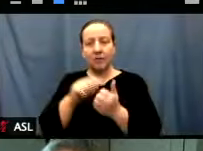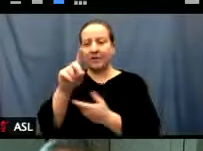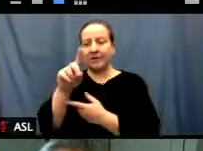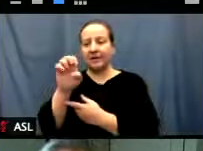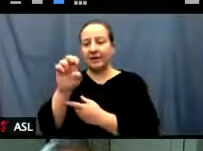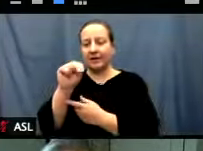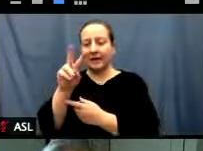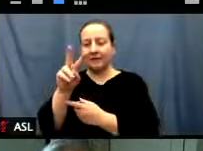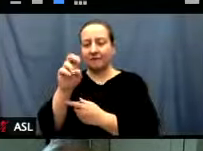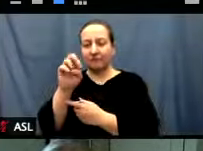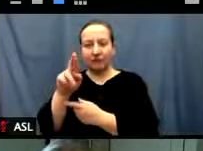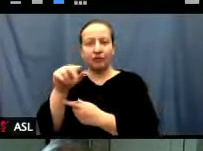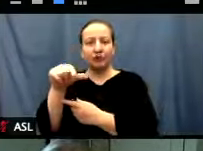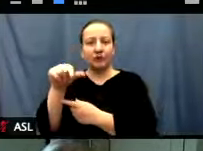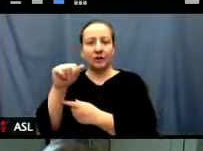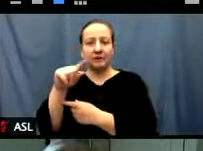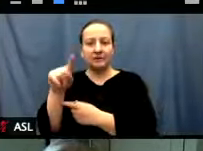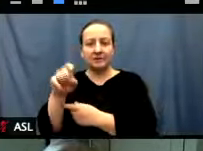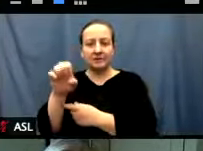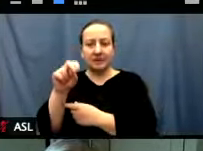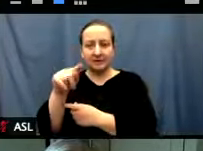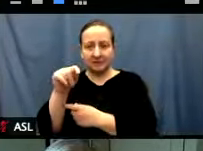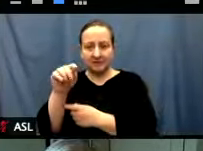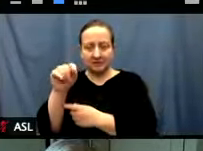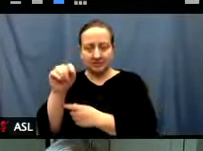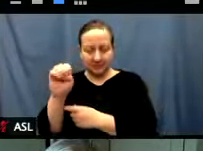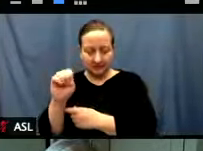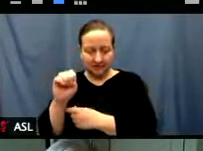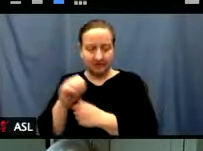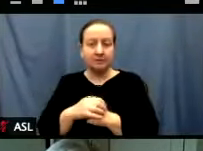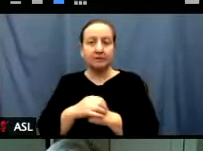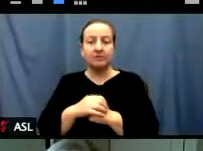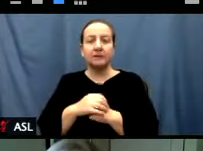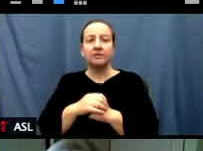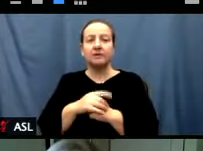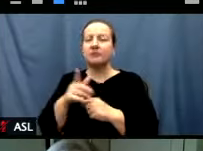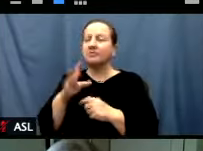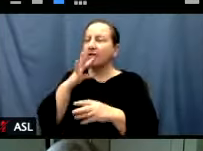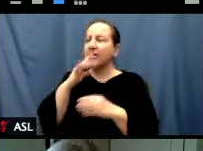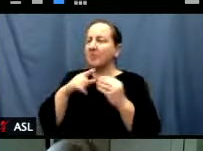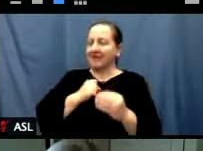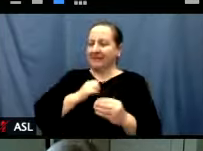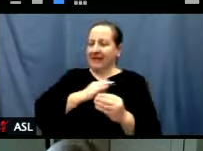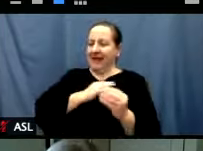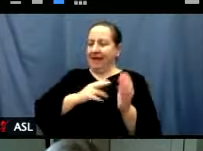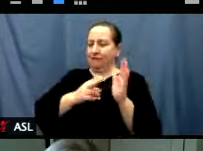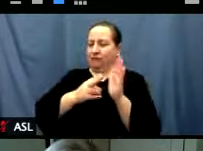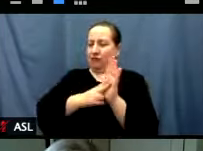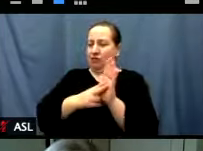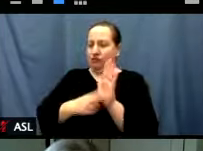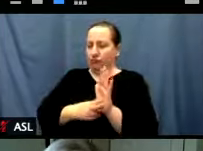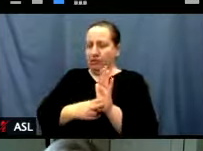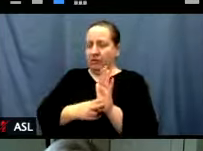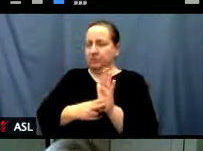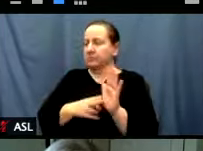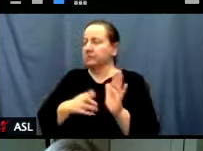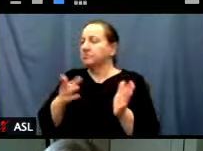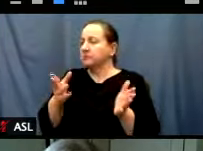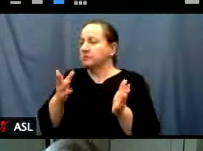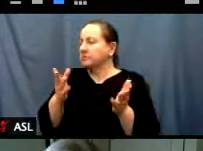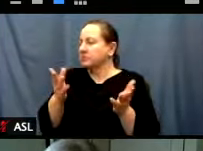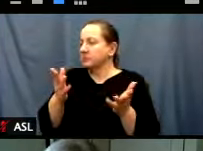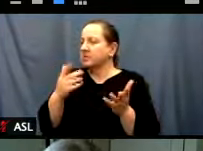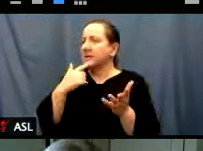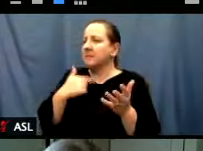Gazette. Following up on the question earlier about the staffing contracts, can you elaborate a bit about